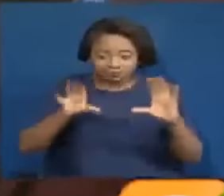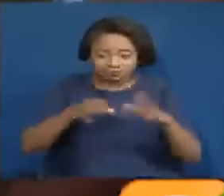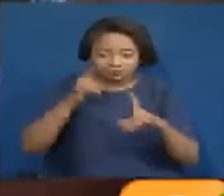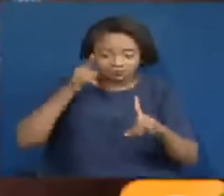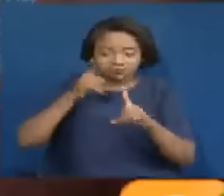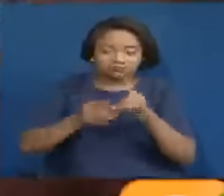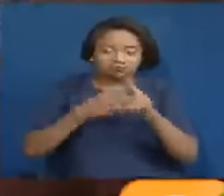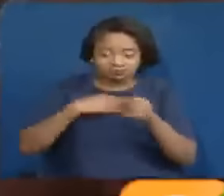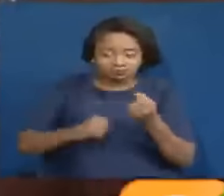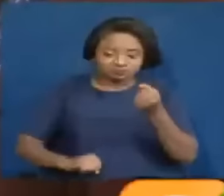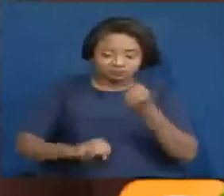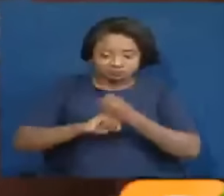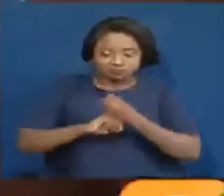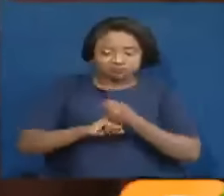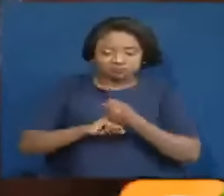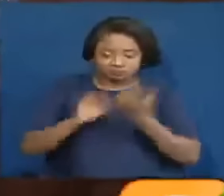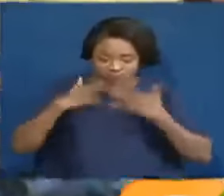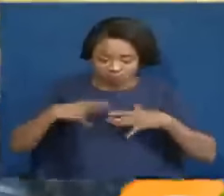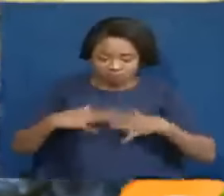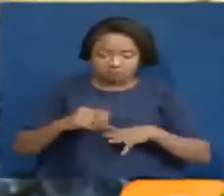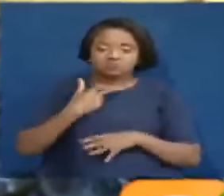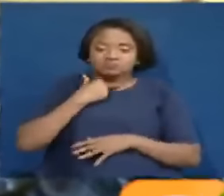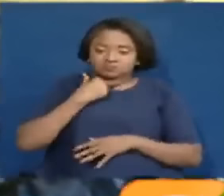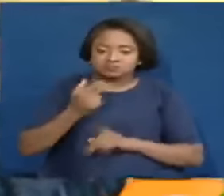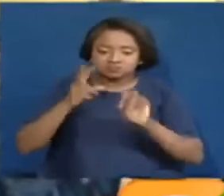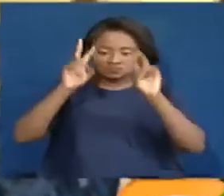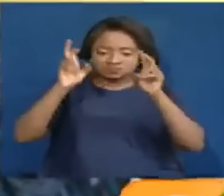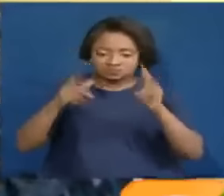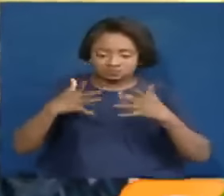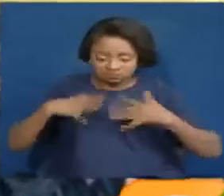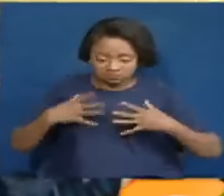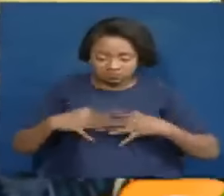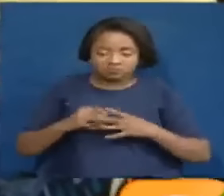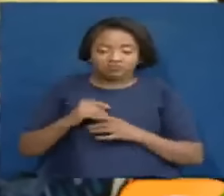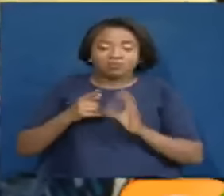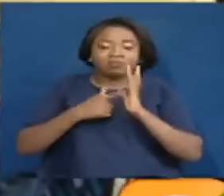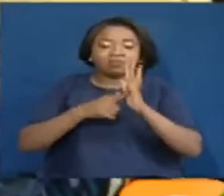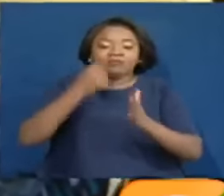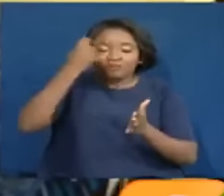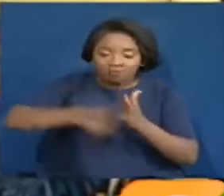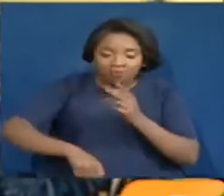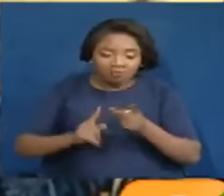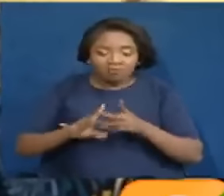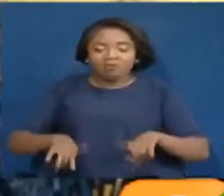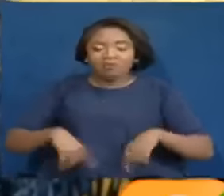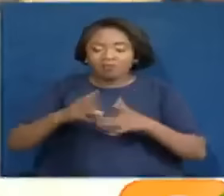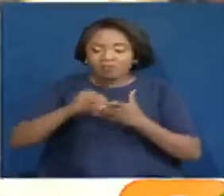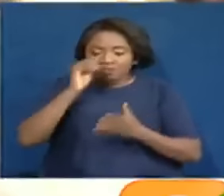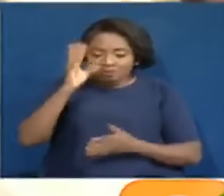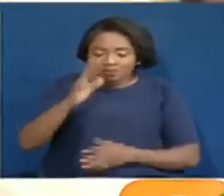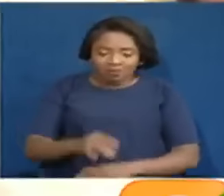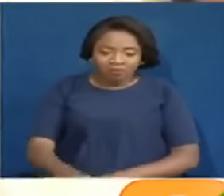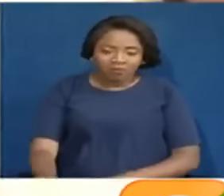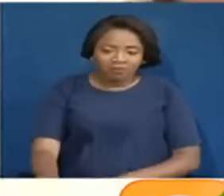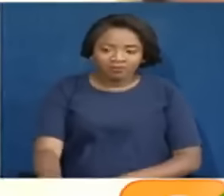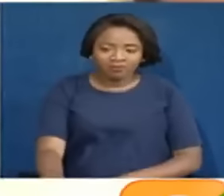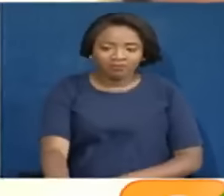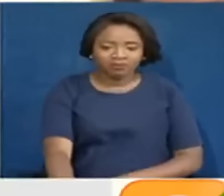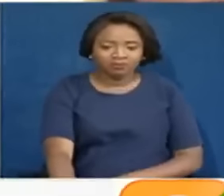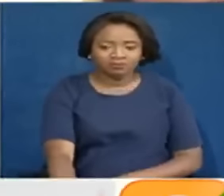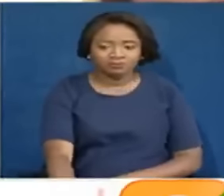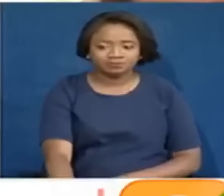the government and speaking for the people on issues such as the rising cost of living and high taxation. Watu wanazungumzia juu